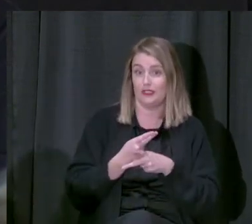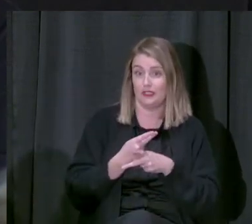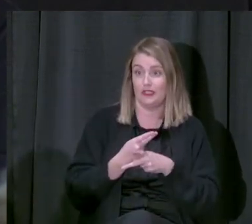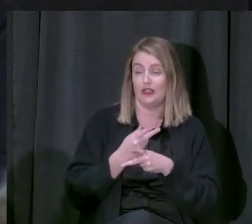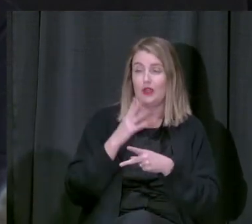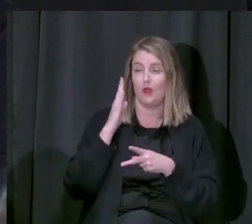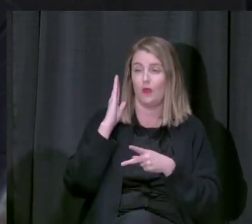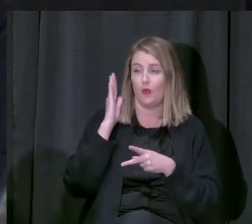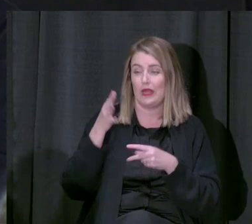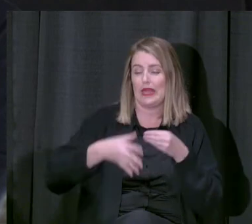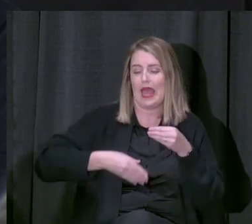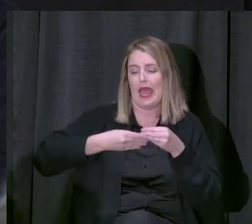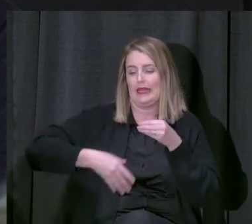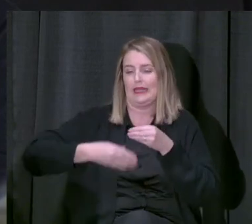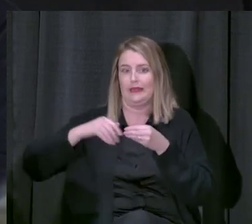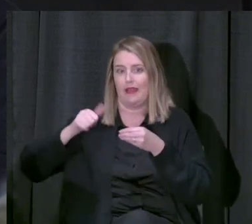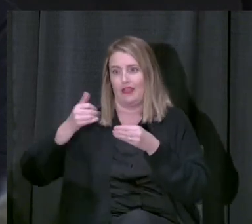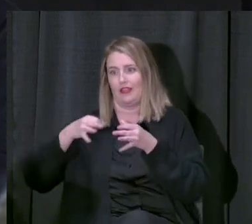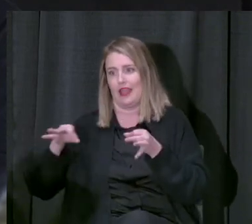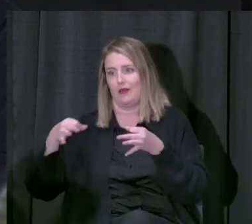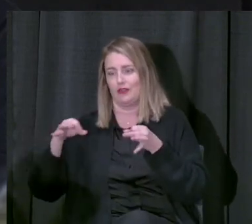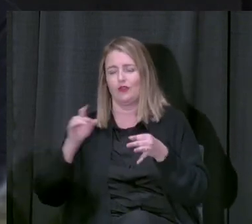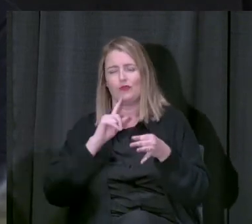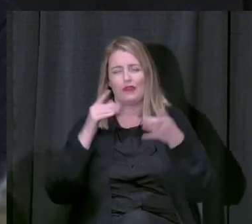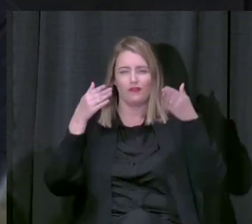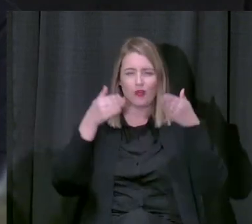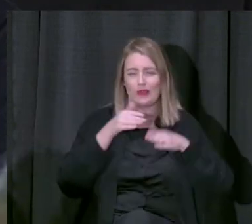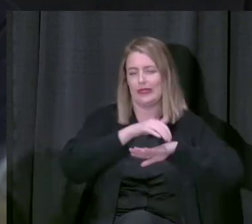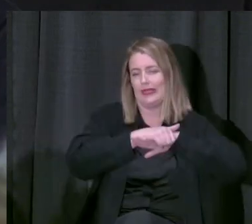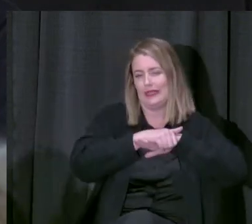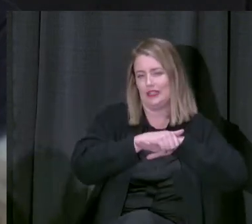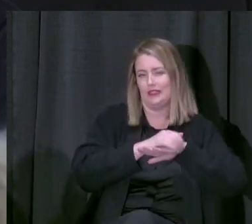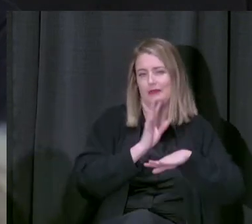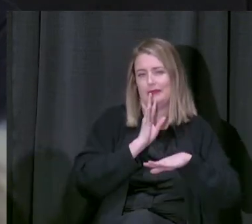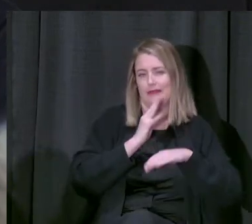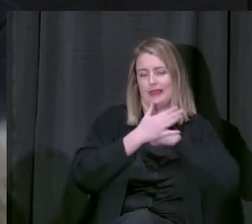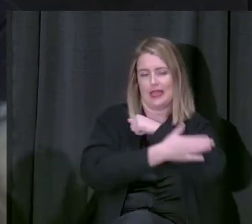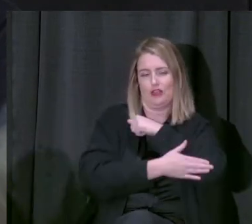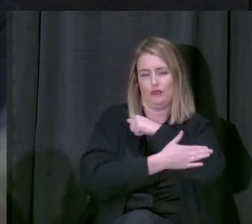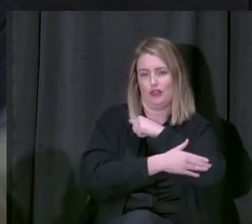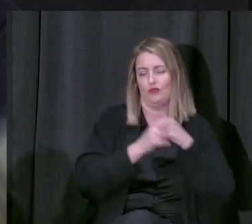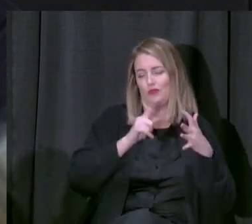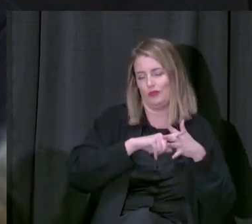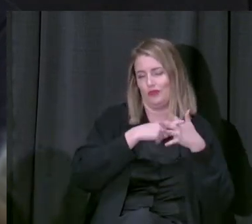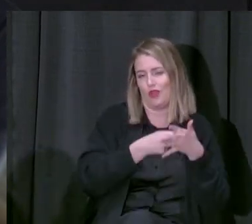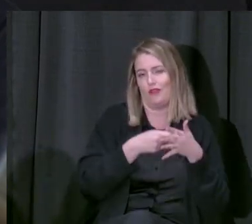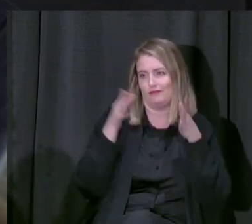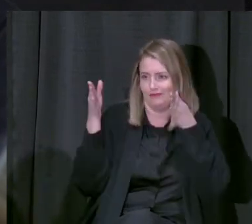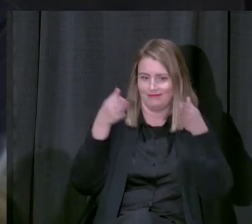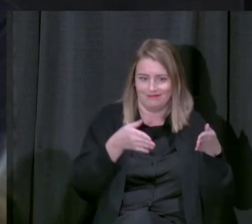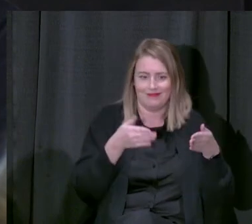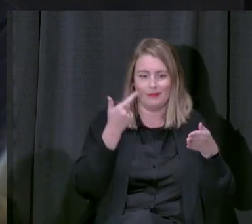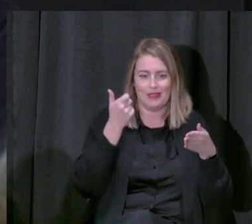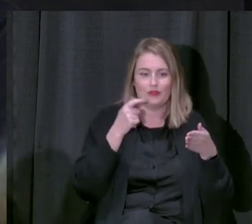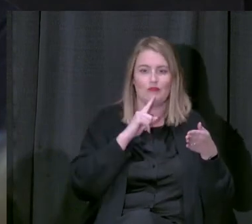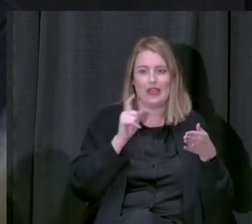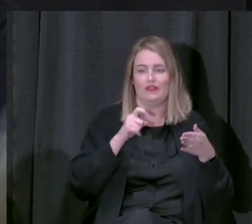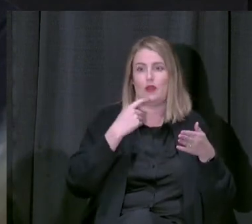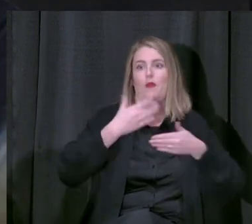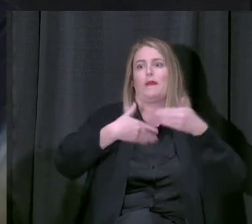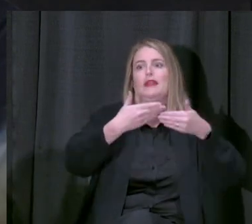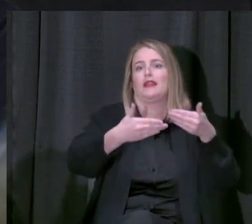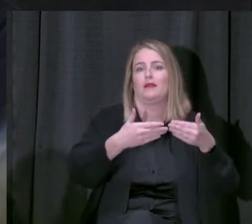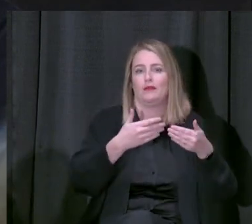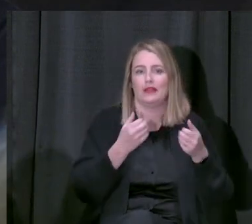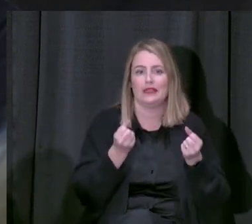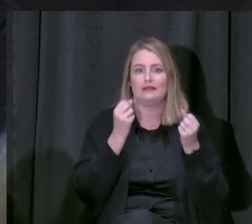we'll be adding other languages. We've really focused on English-speaking countries to start with because we really have to get the momentum in terms of